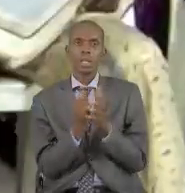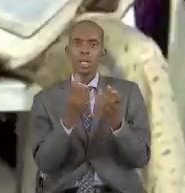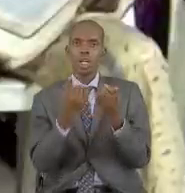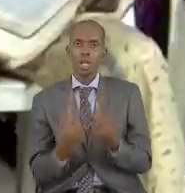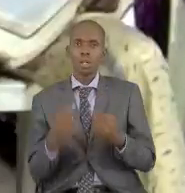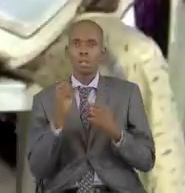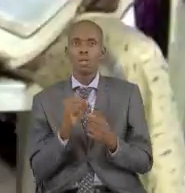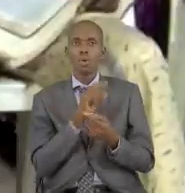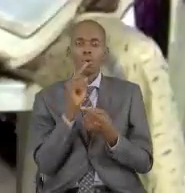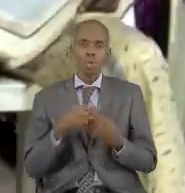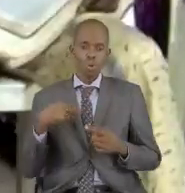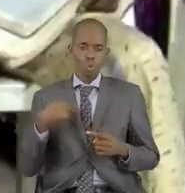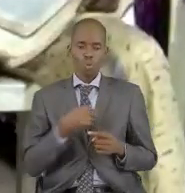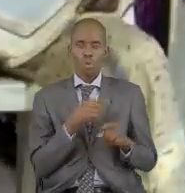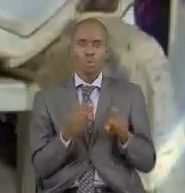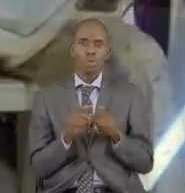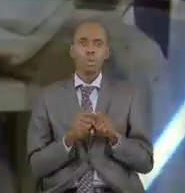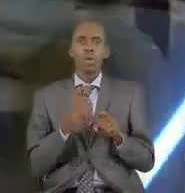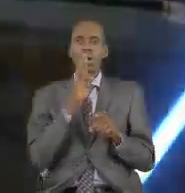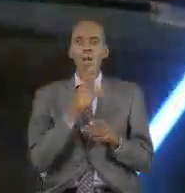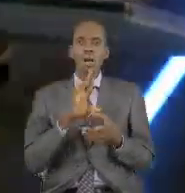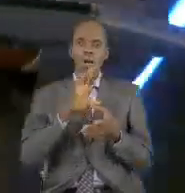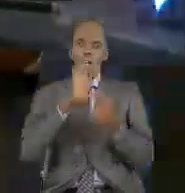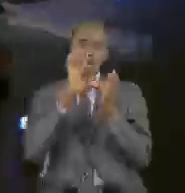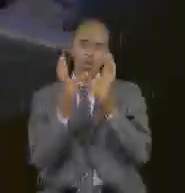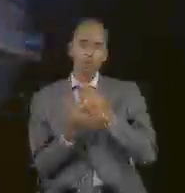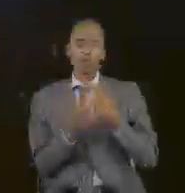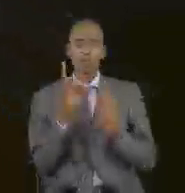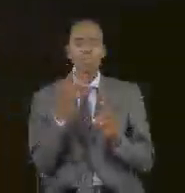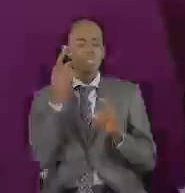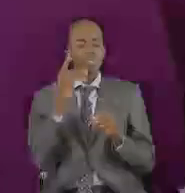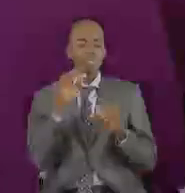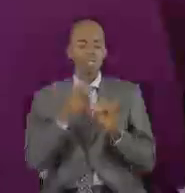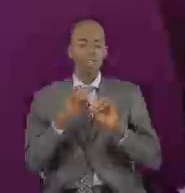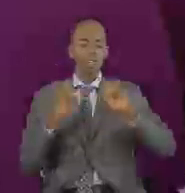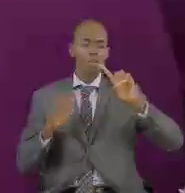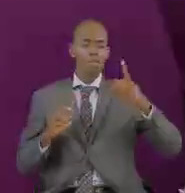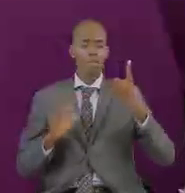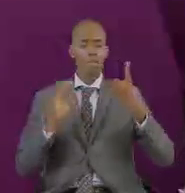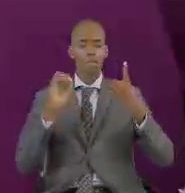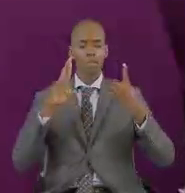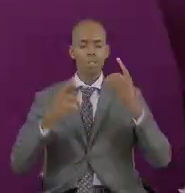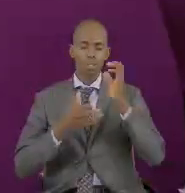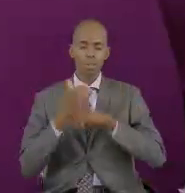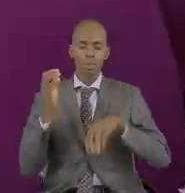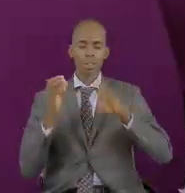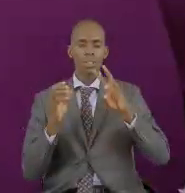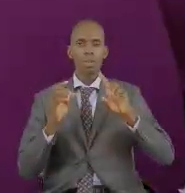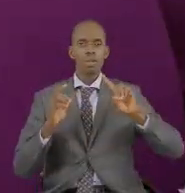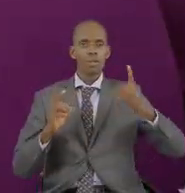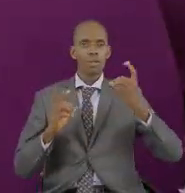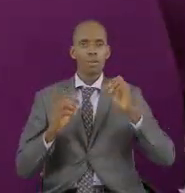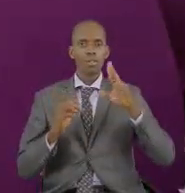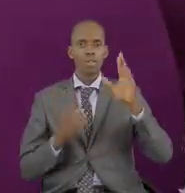we too are converted. We're told in 1 Corinthians chapter 6, reading from